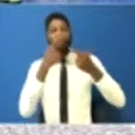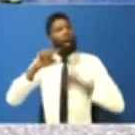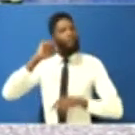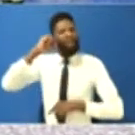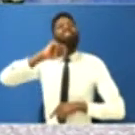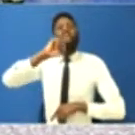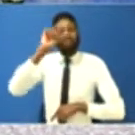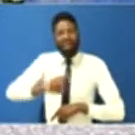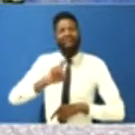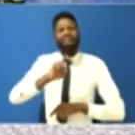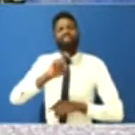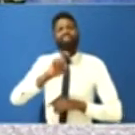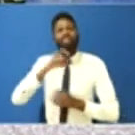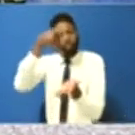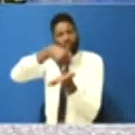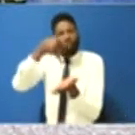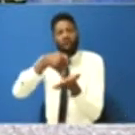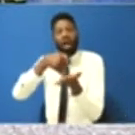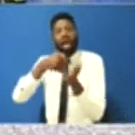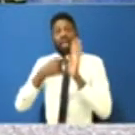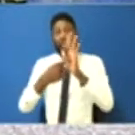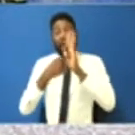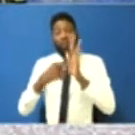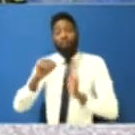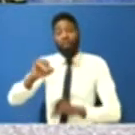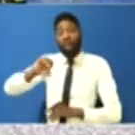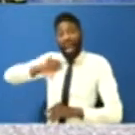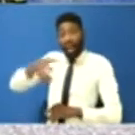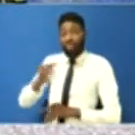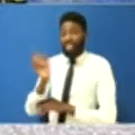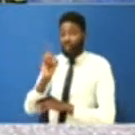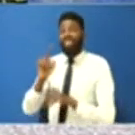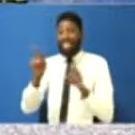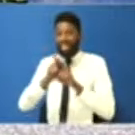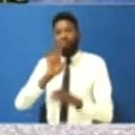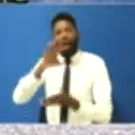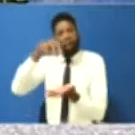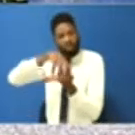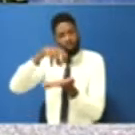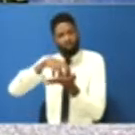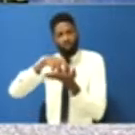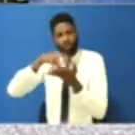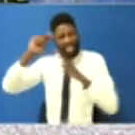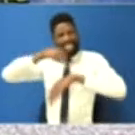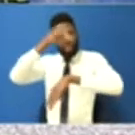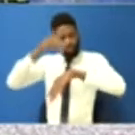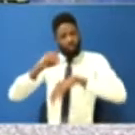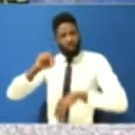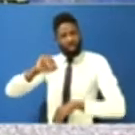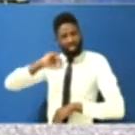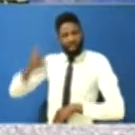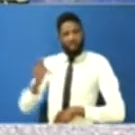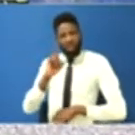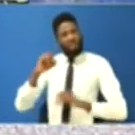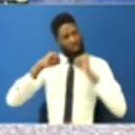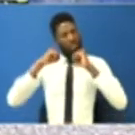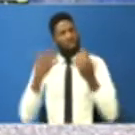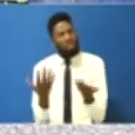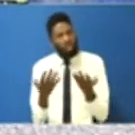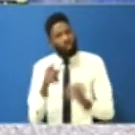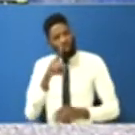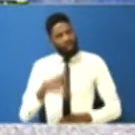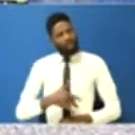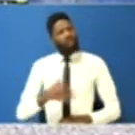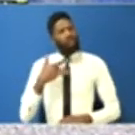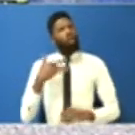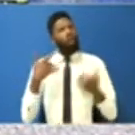especially for county like nairobi and the position it has nationally are you confident about